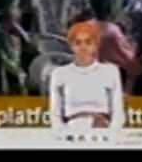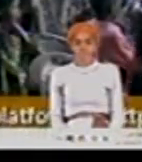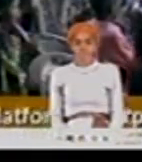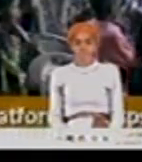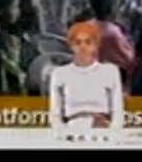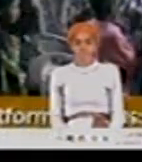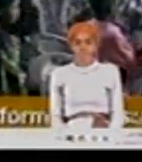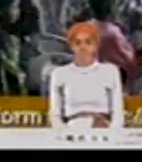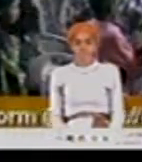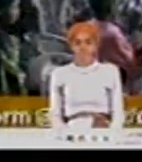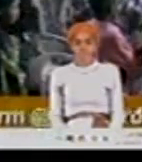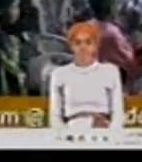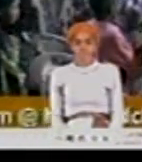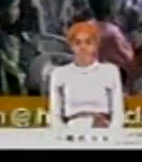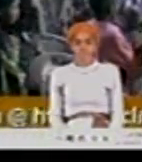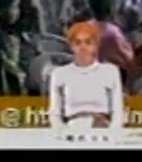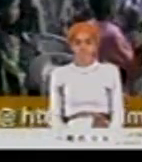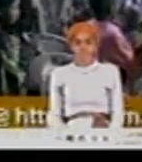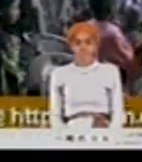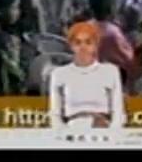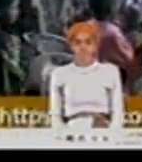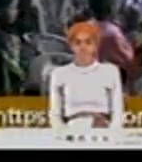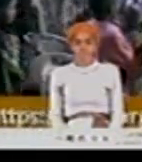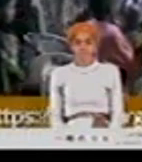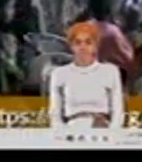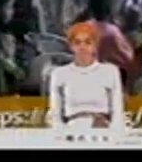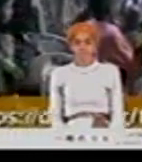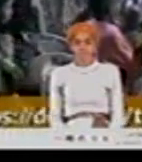did you hear him did you hear him very